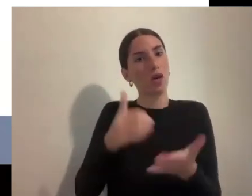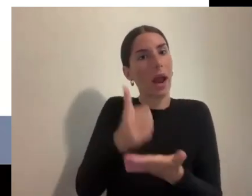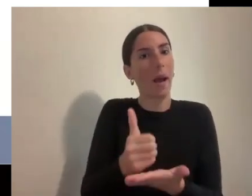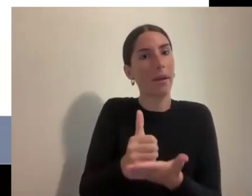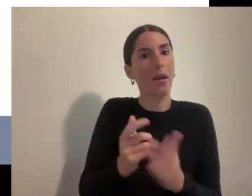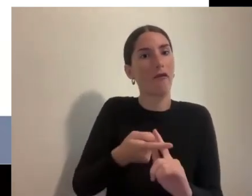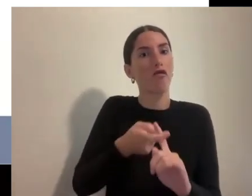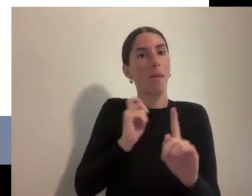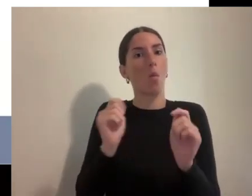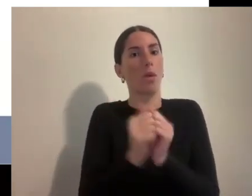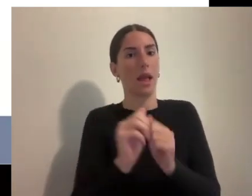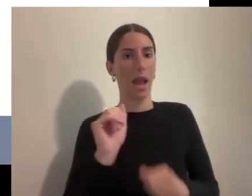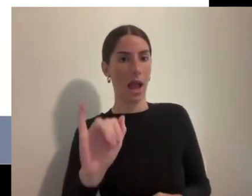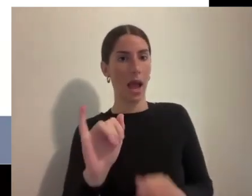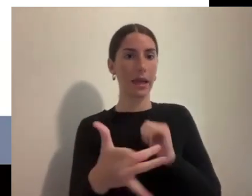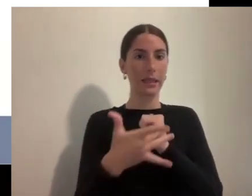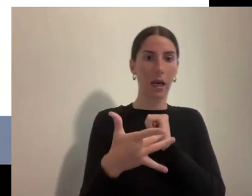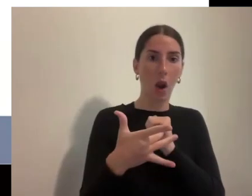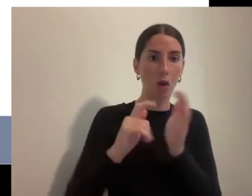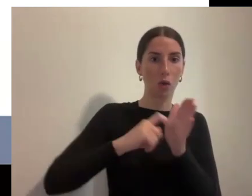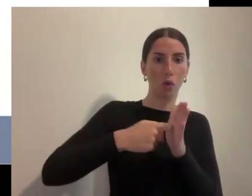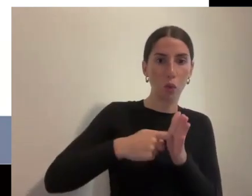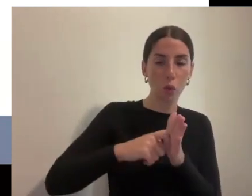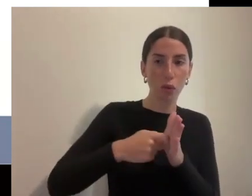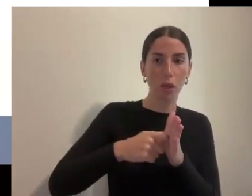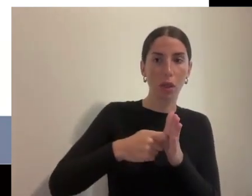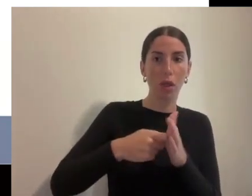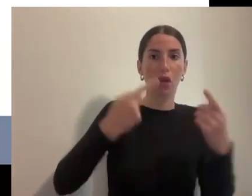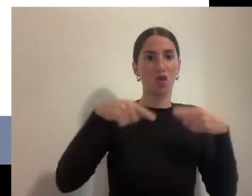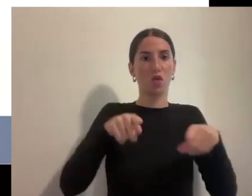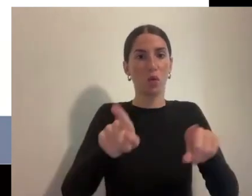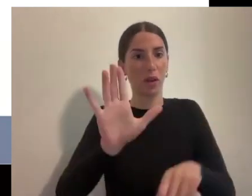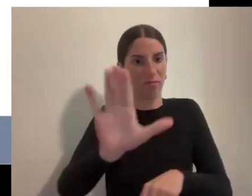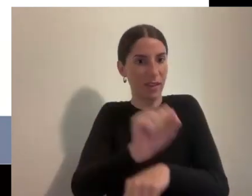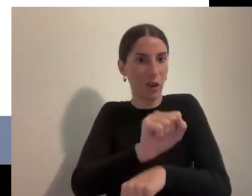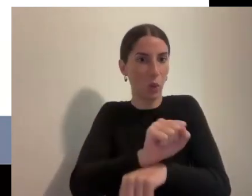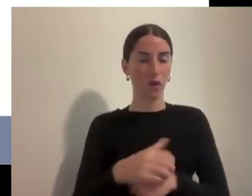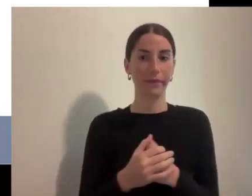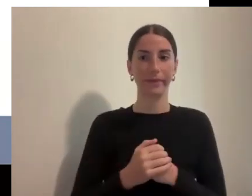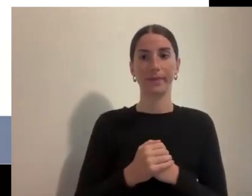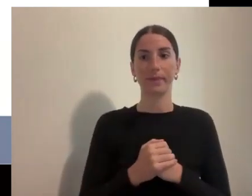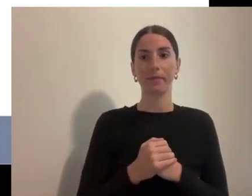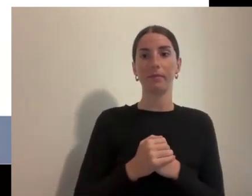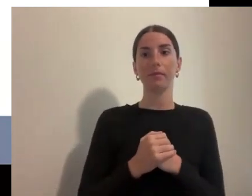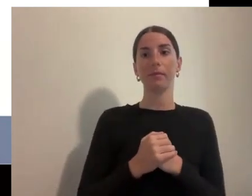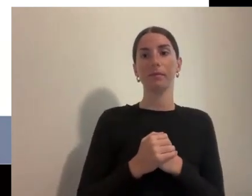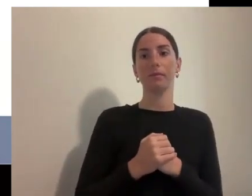by AI tools and tech tools during her work. And as we can see here,